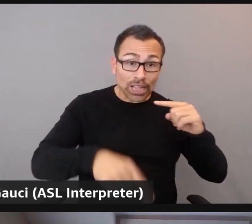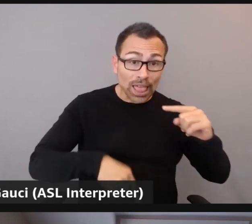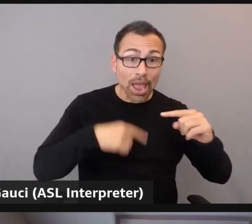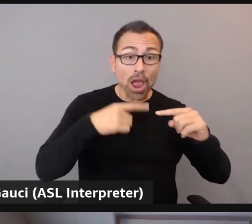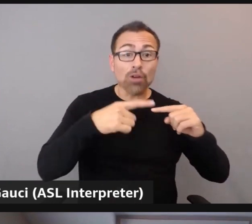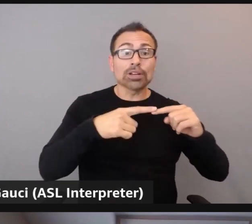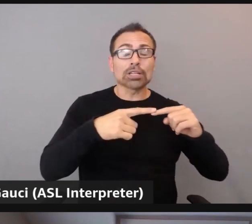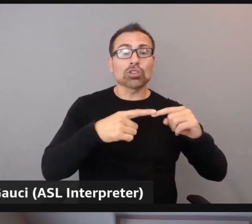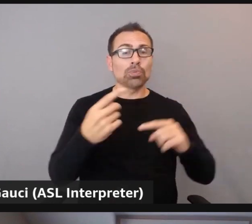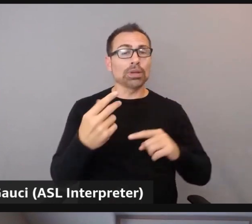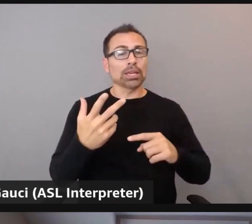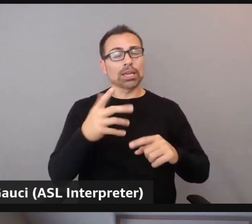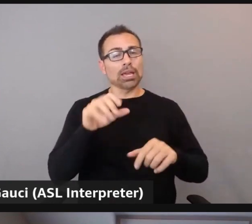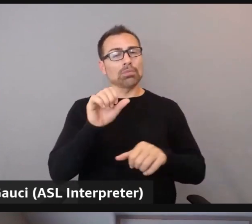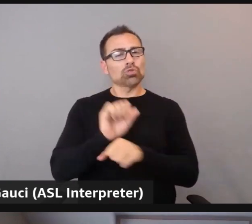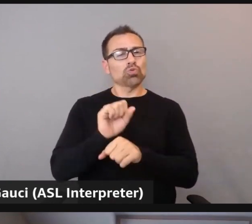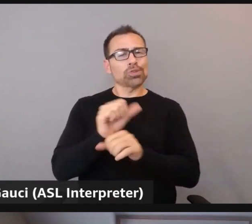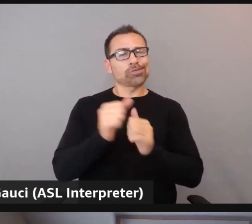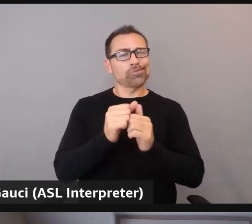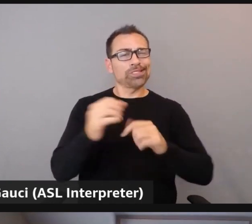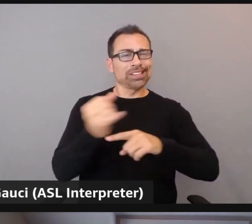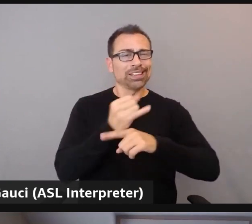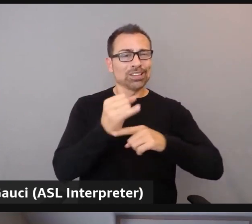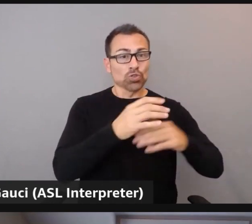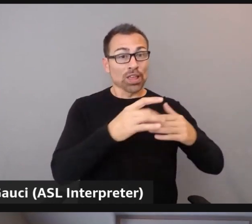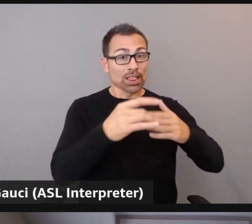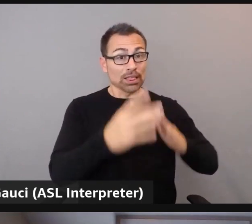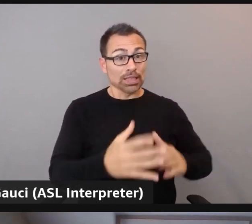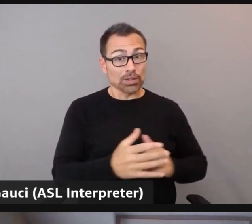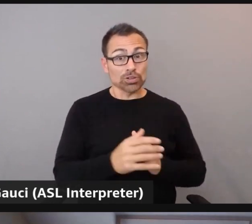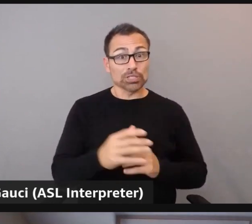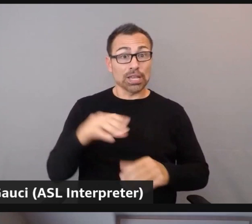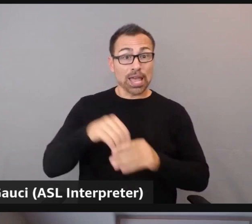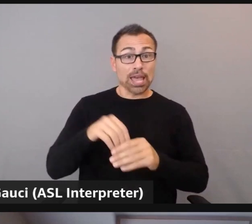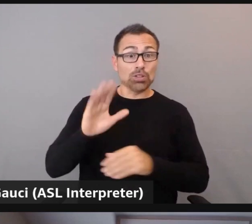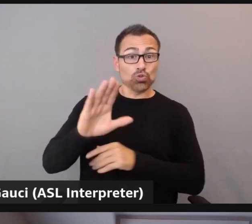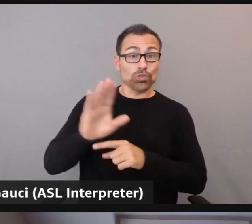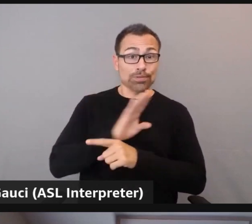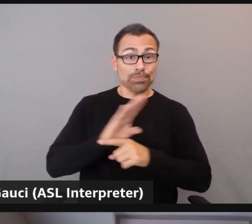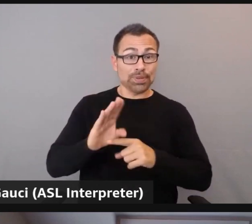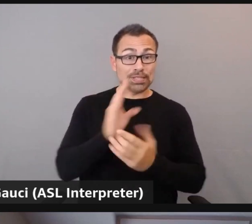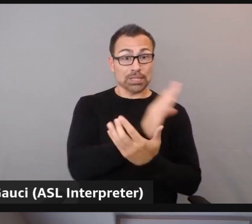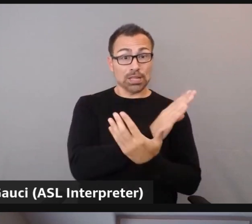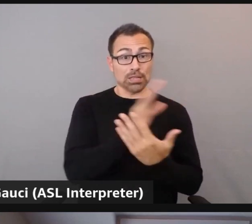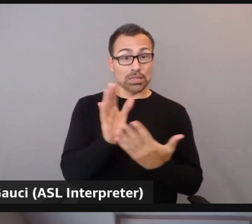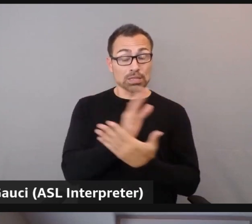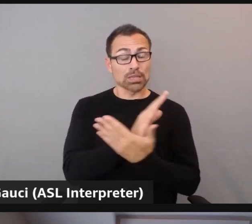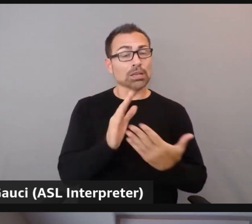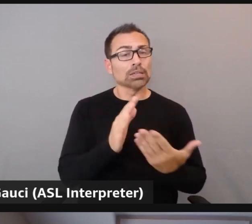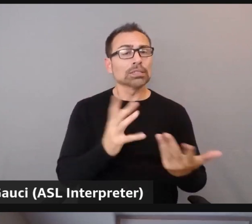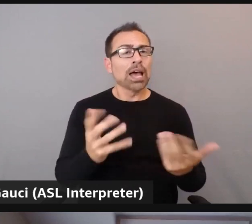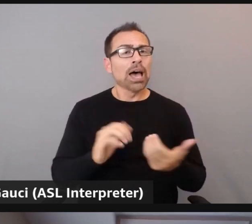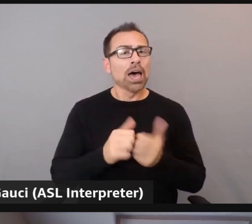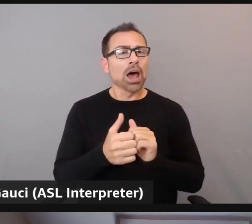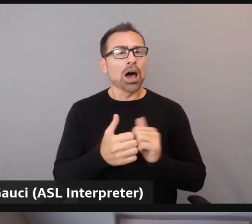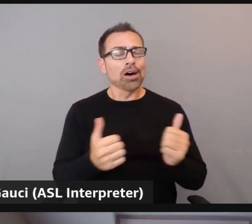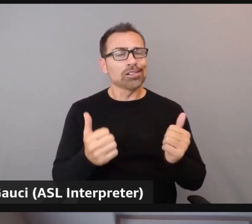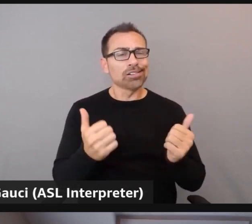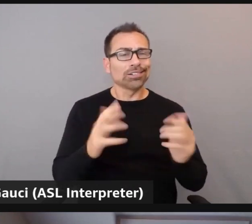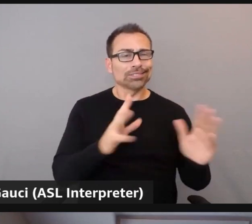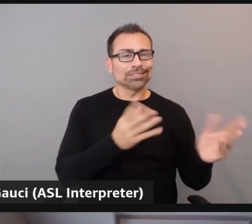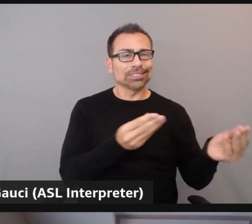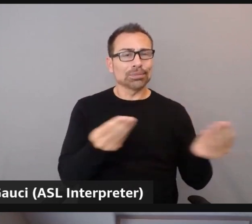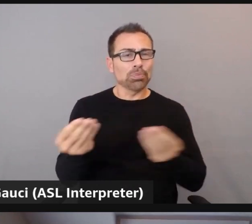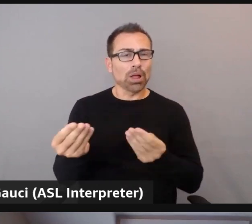industry drivers and across your enterprise itself, and thinking about, supplier data ingest and having that kind